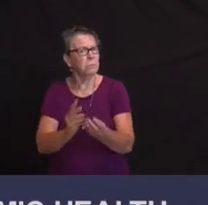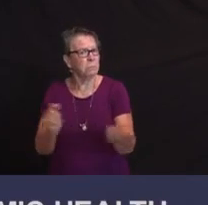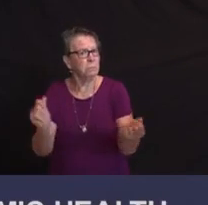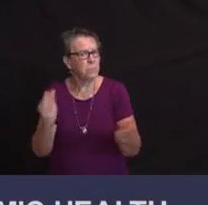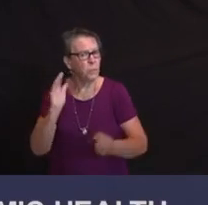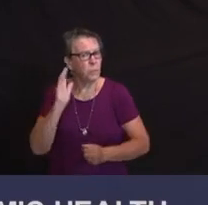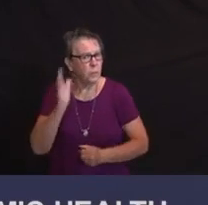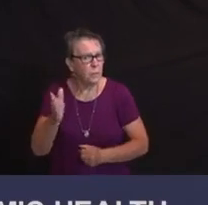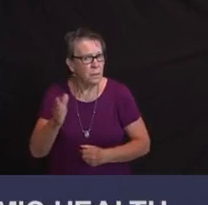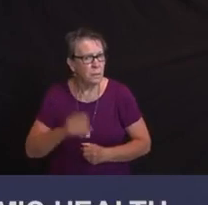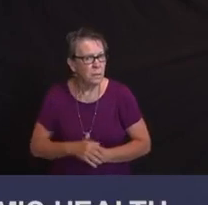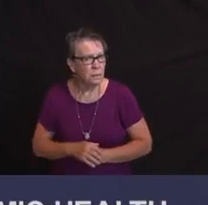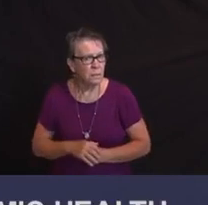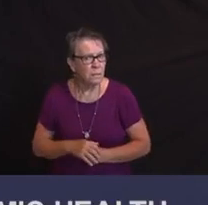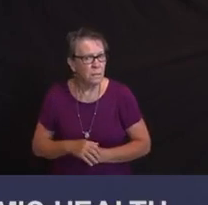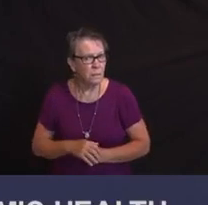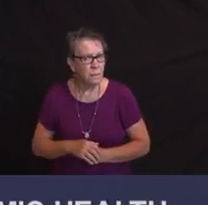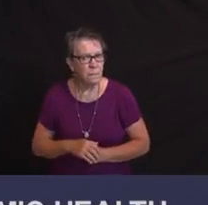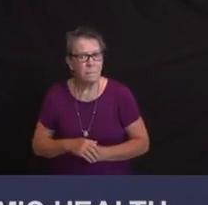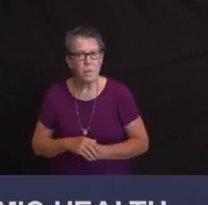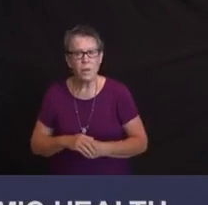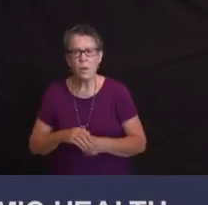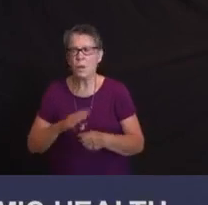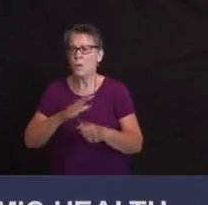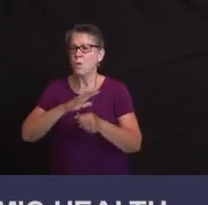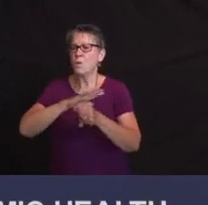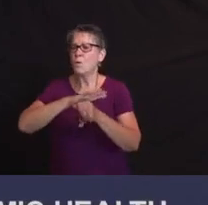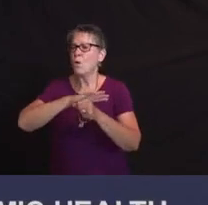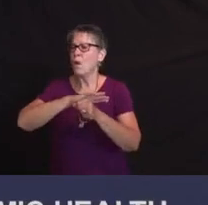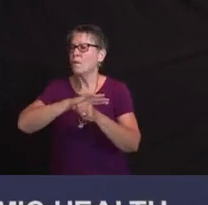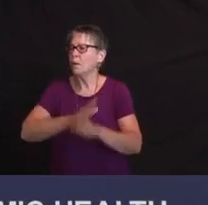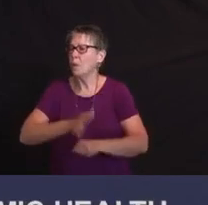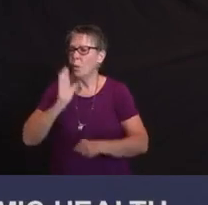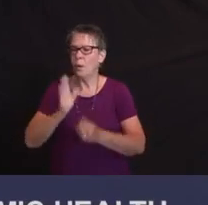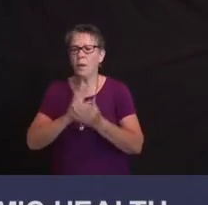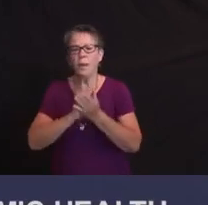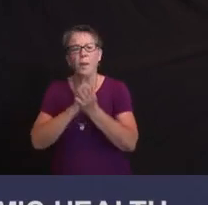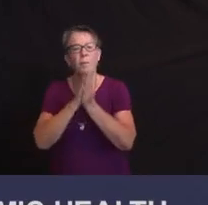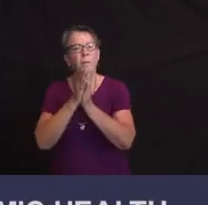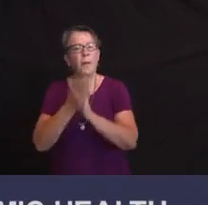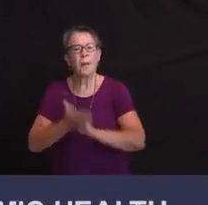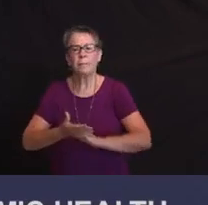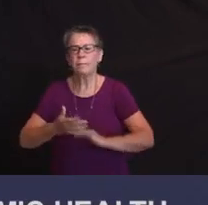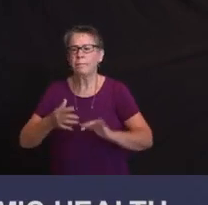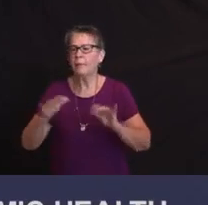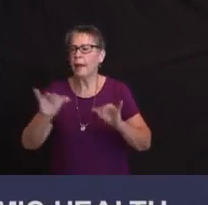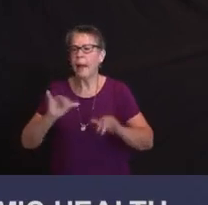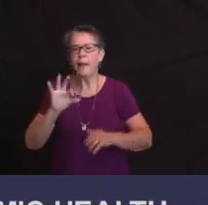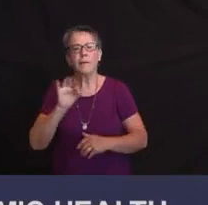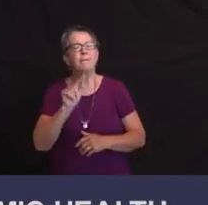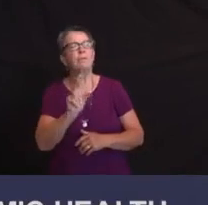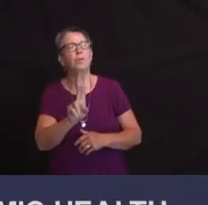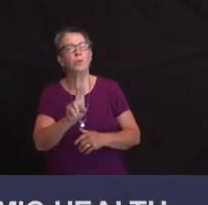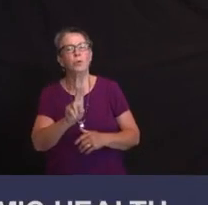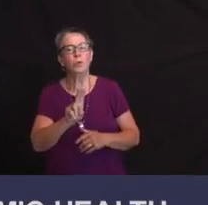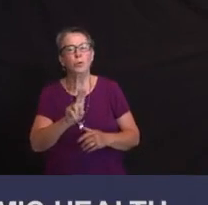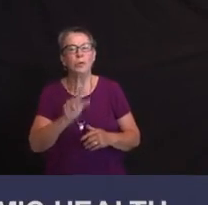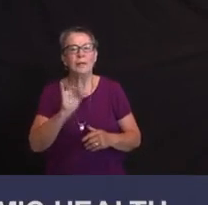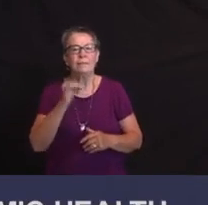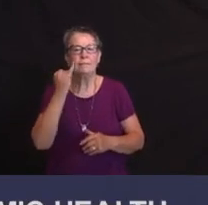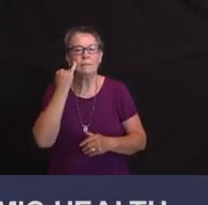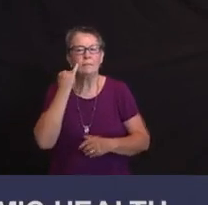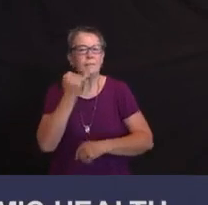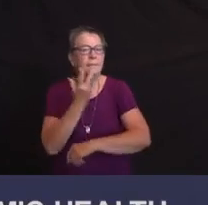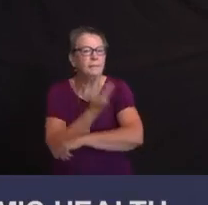we'll be able to live a normal life with it. The flu season is with us every year. Like clockwork, I go in